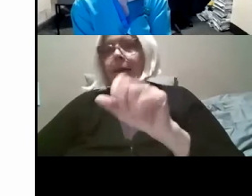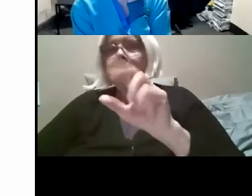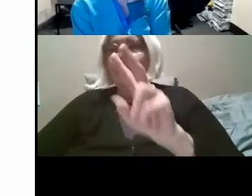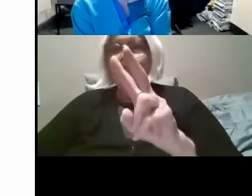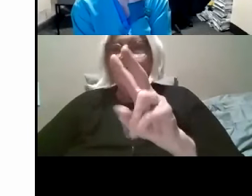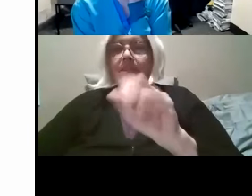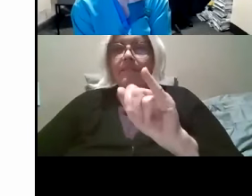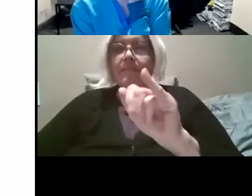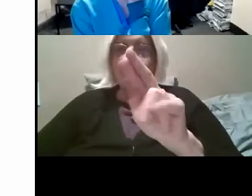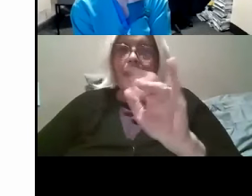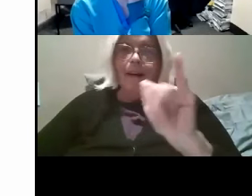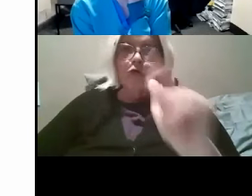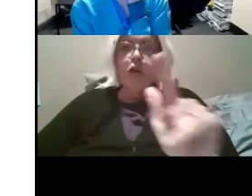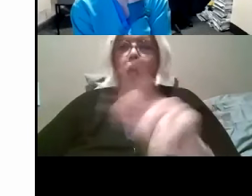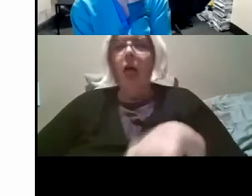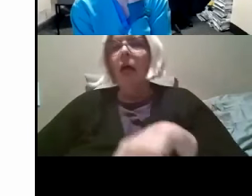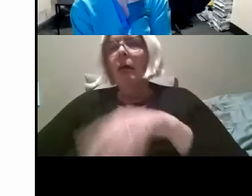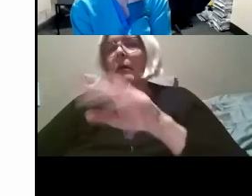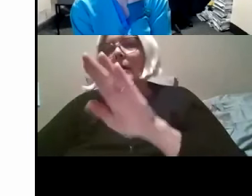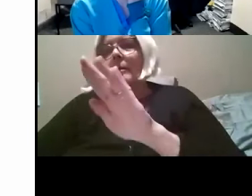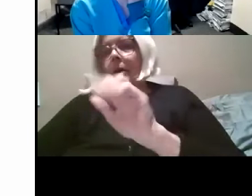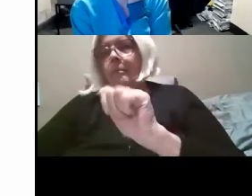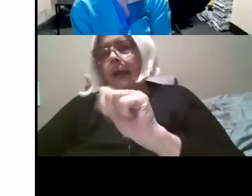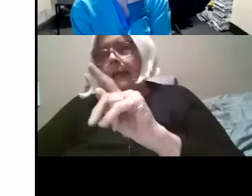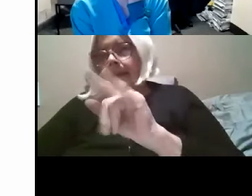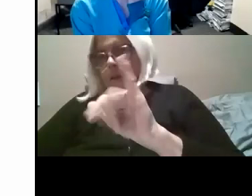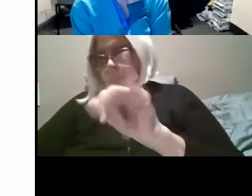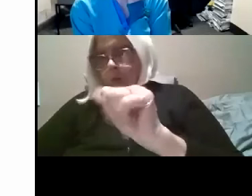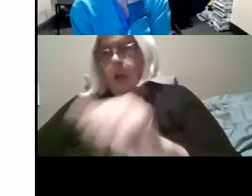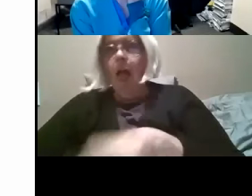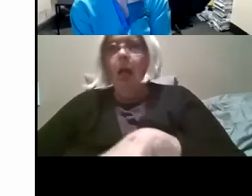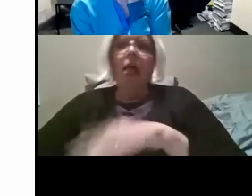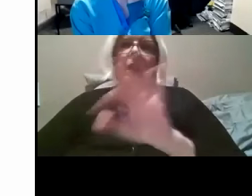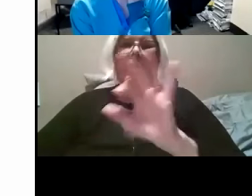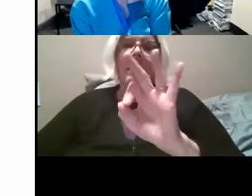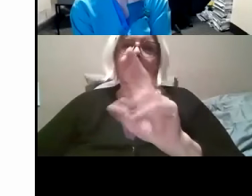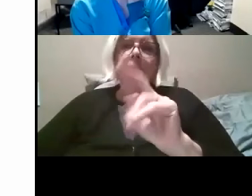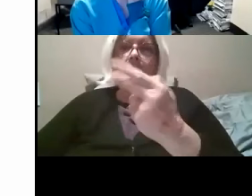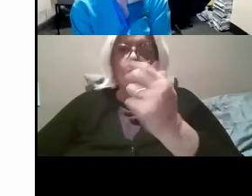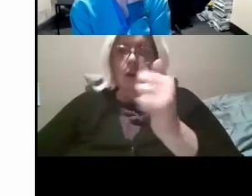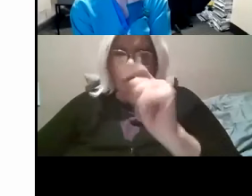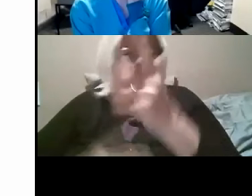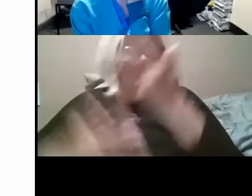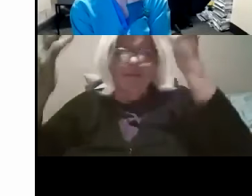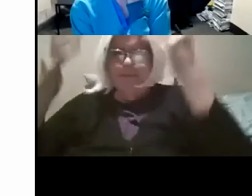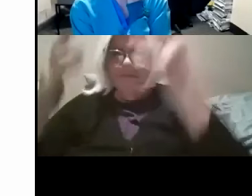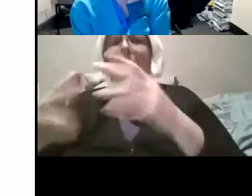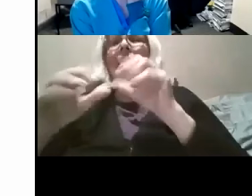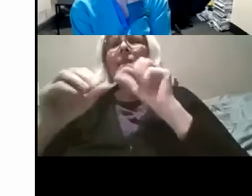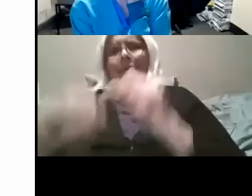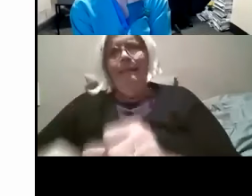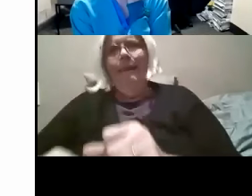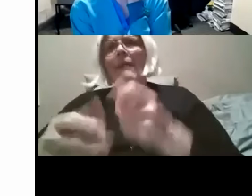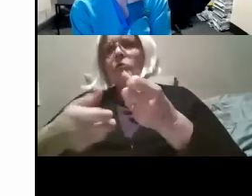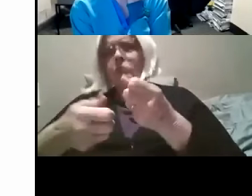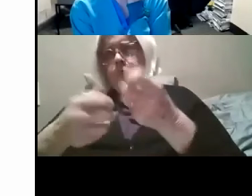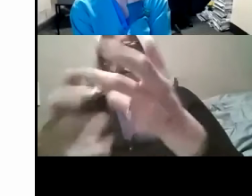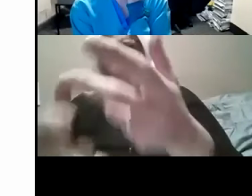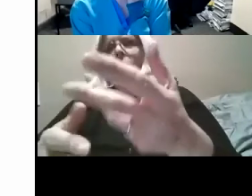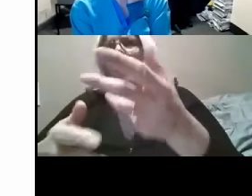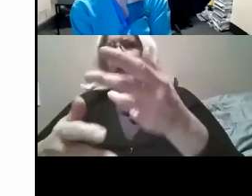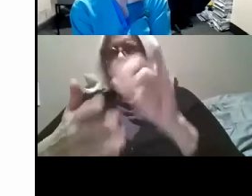muscles, unfortunately, it can sometimes happen in your heart. And so we know that myocarditis is a complication